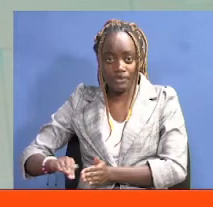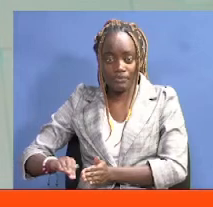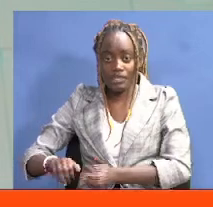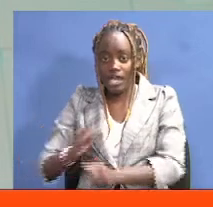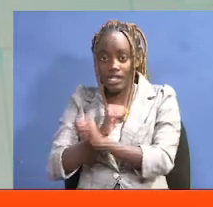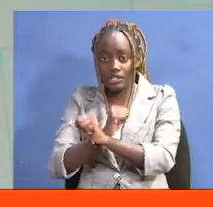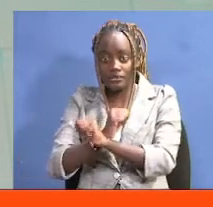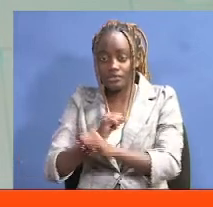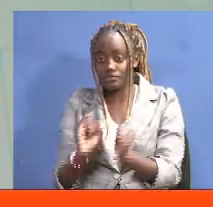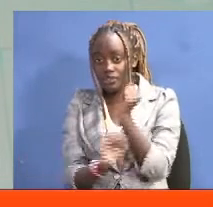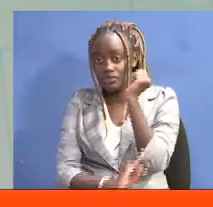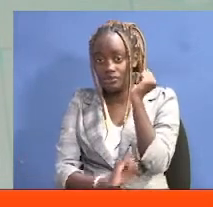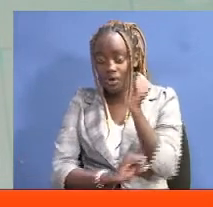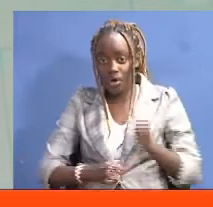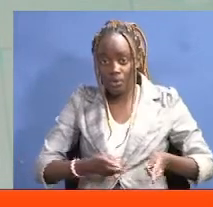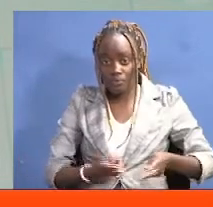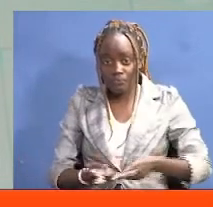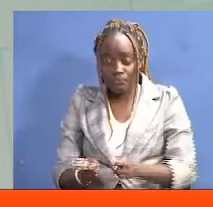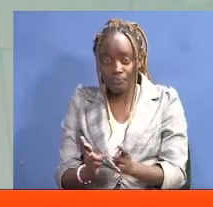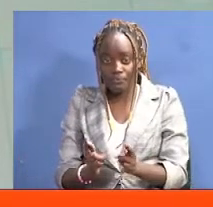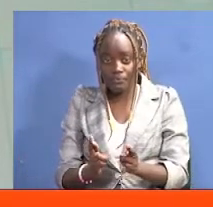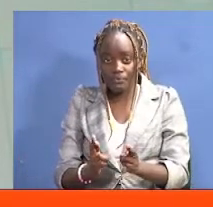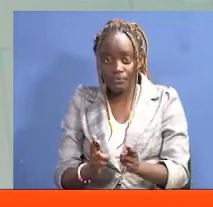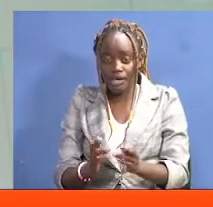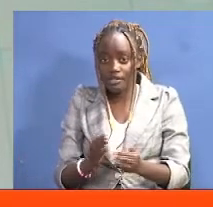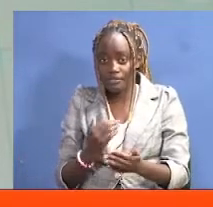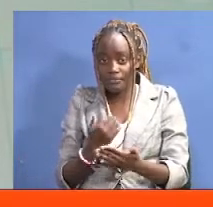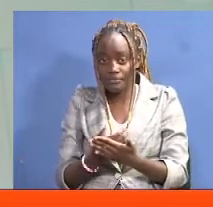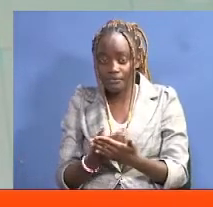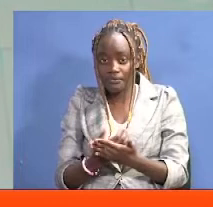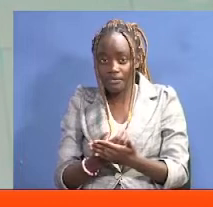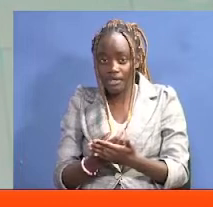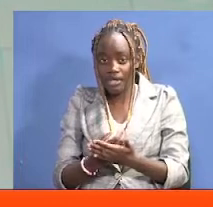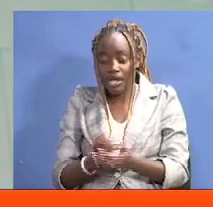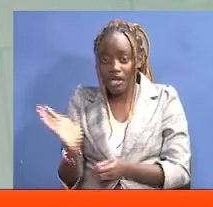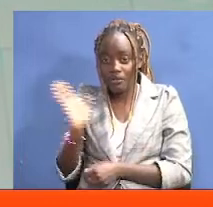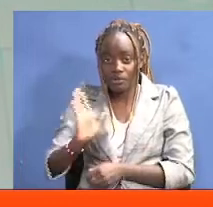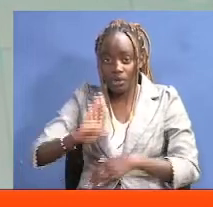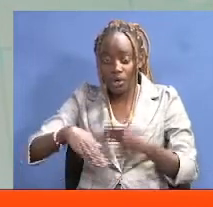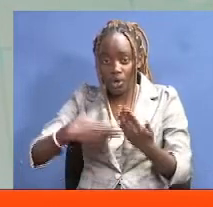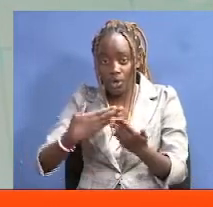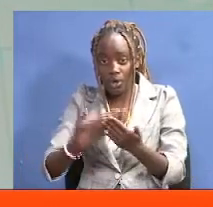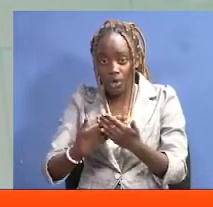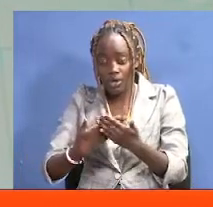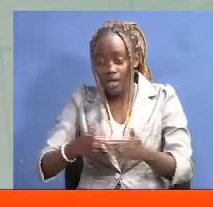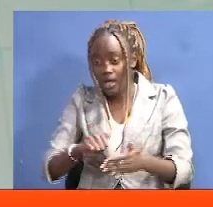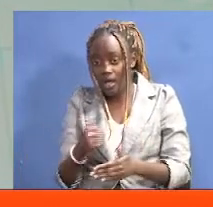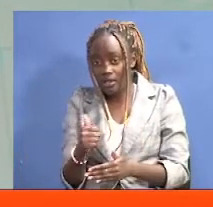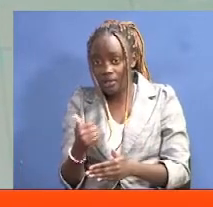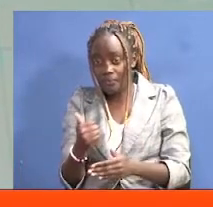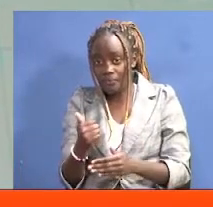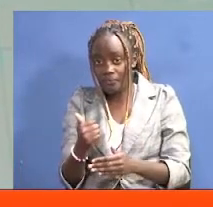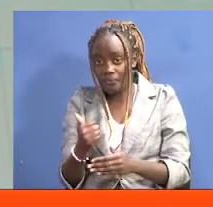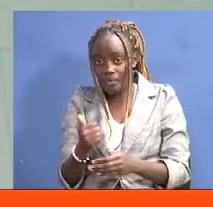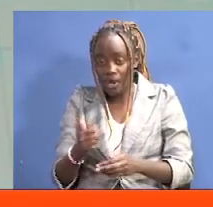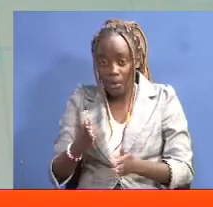For safe international road travel, ASIRT Kenya and Smart Drivers Organization and other stakeholders have presented